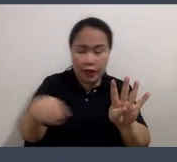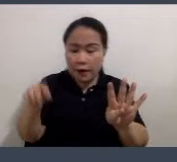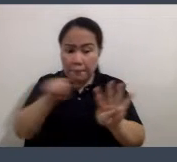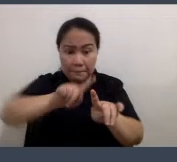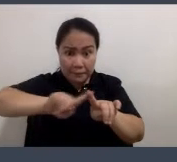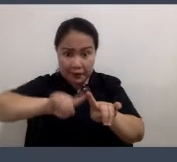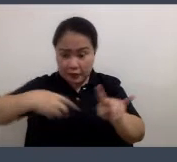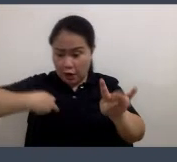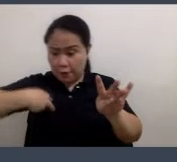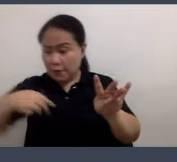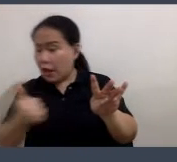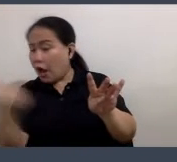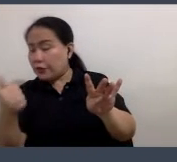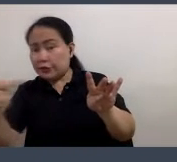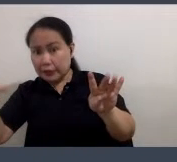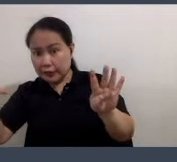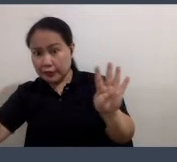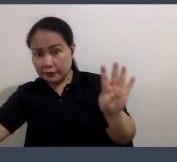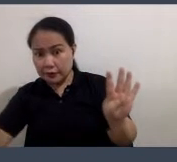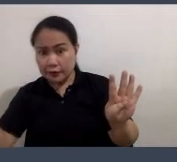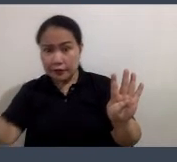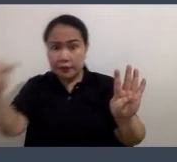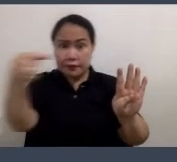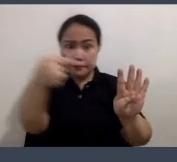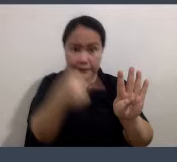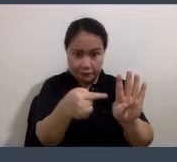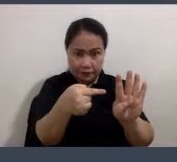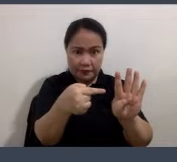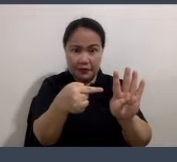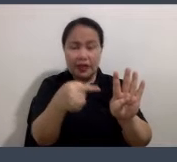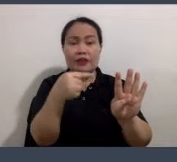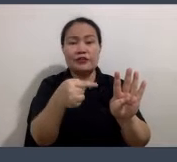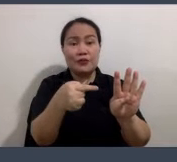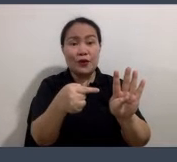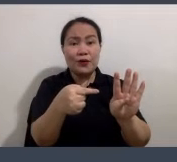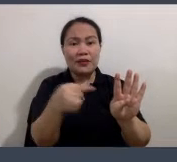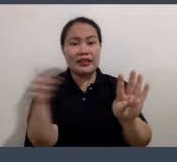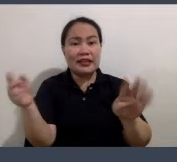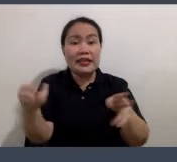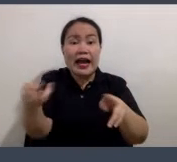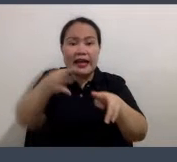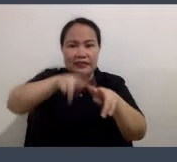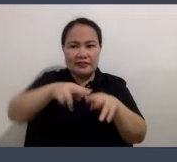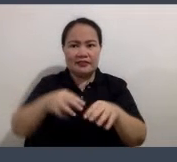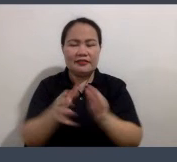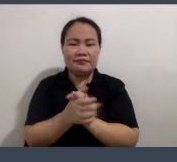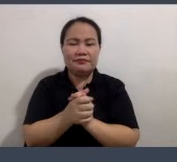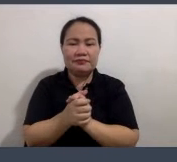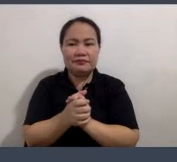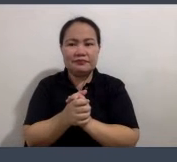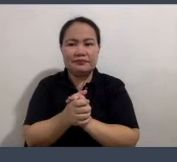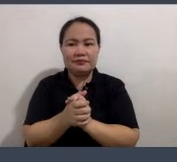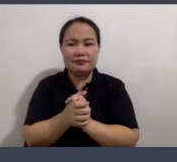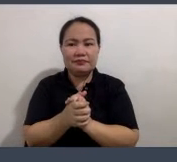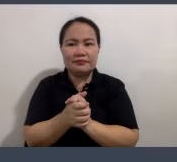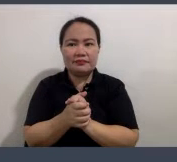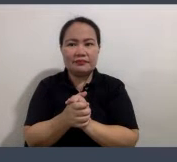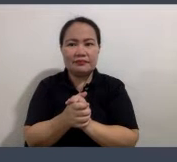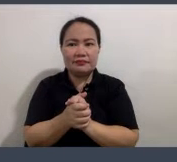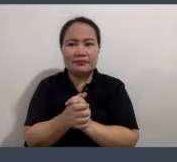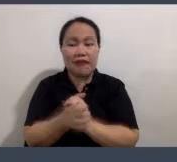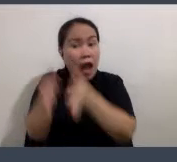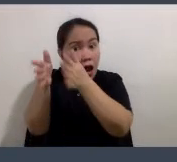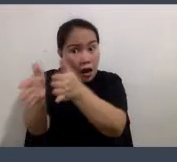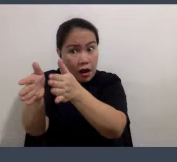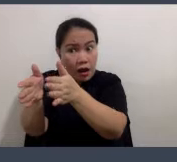ng absolute value natin, ibig sabihin, ito yung naging dahilan kung ba't siya negative. Okay? So, ang